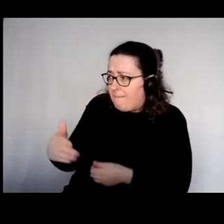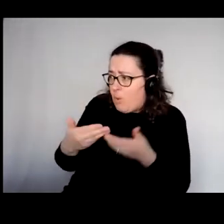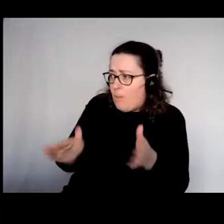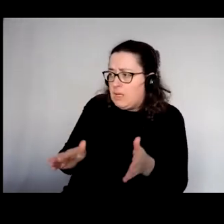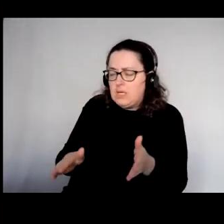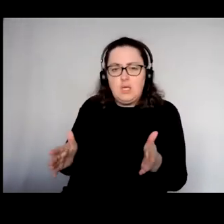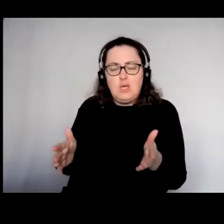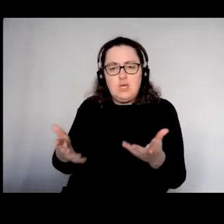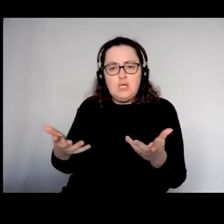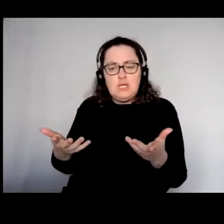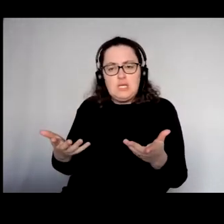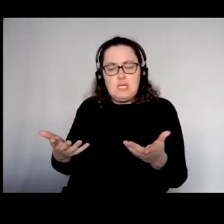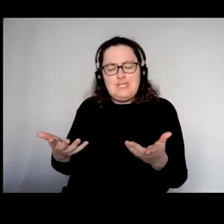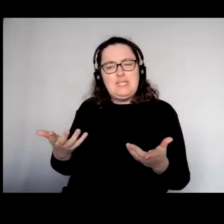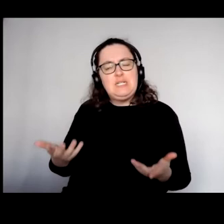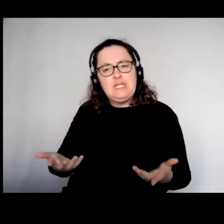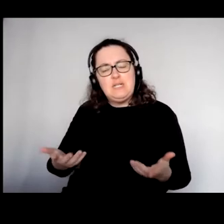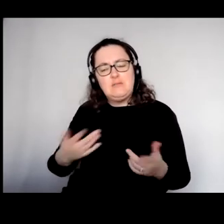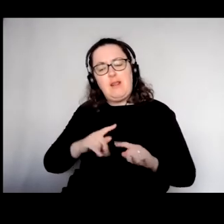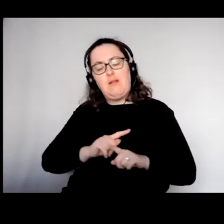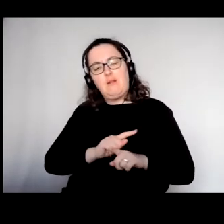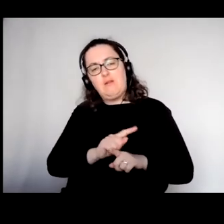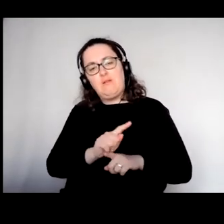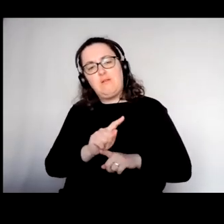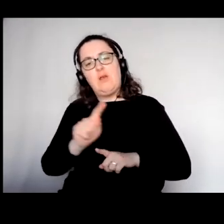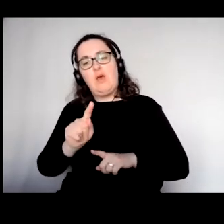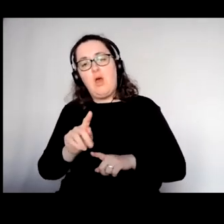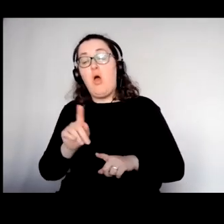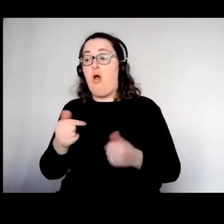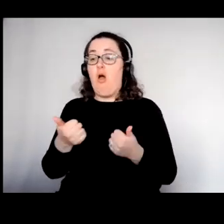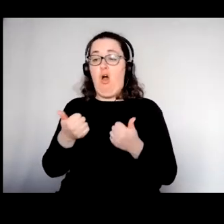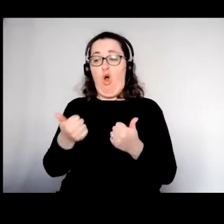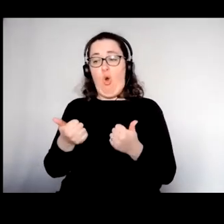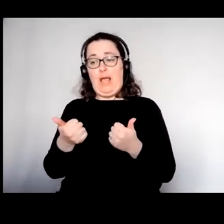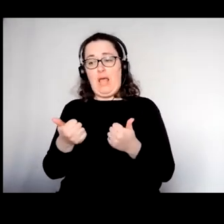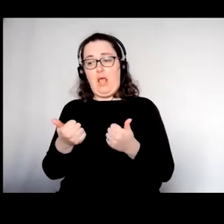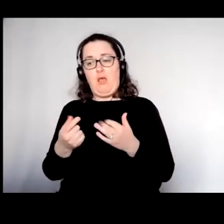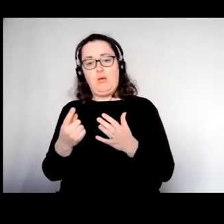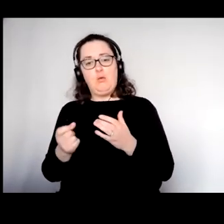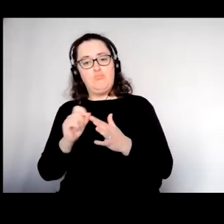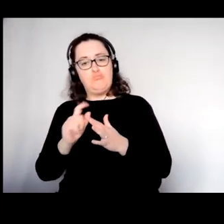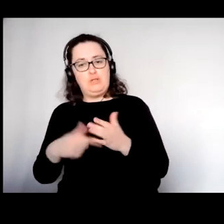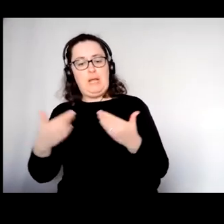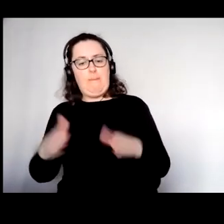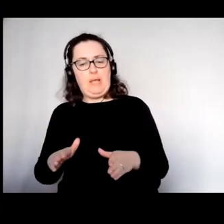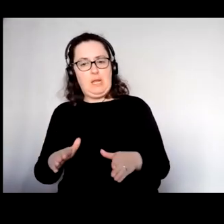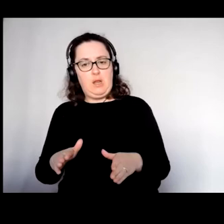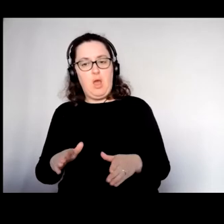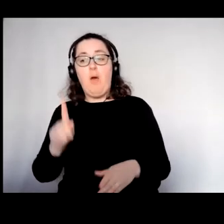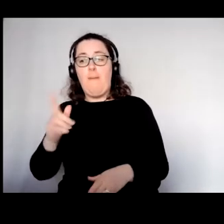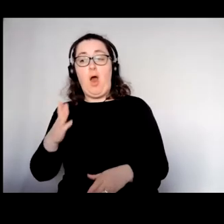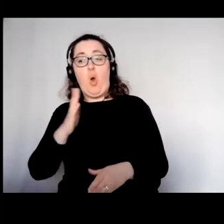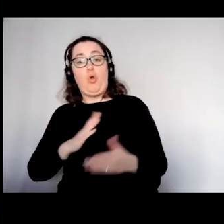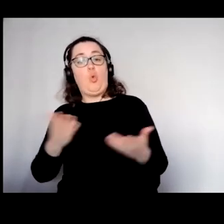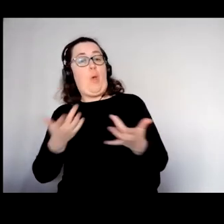portraits, and that kind of leads to a few years down the line to, okay, I've created another project, but I want